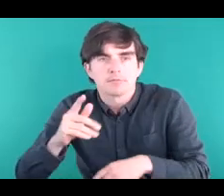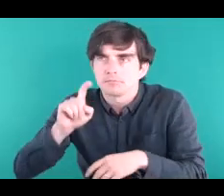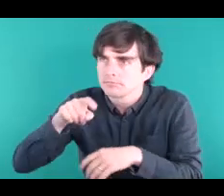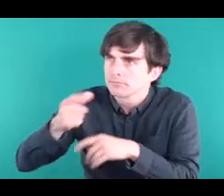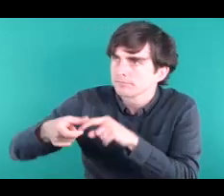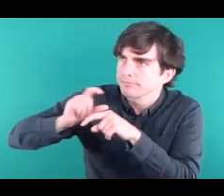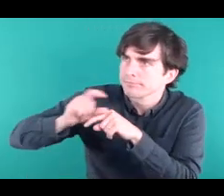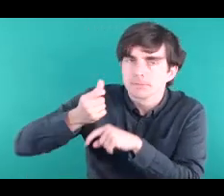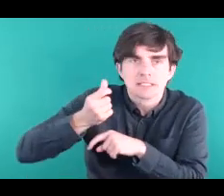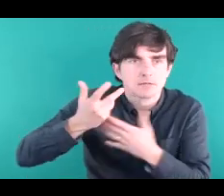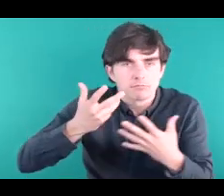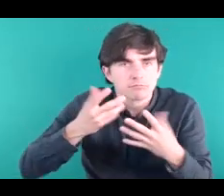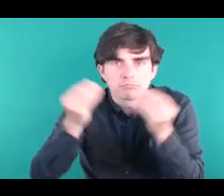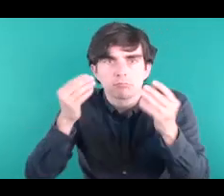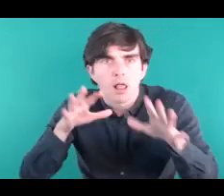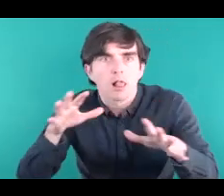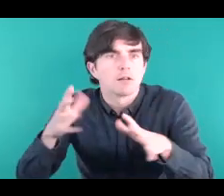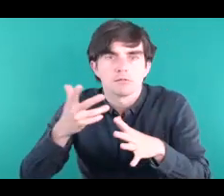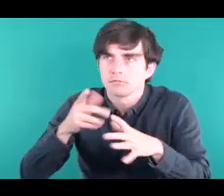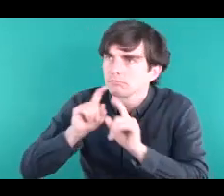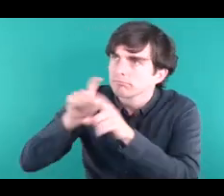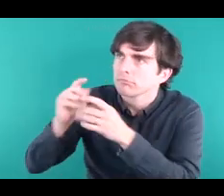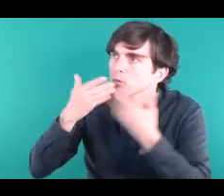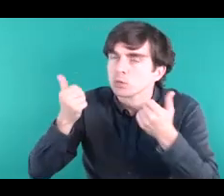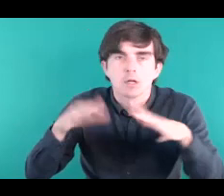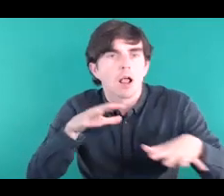have to stop it because first is